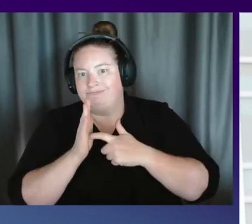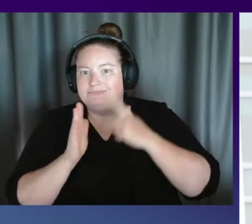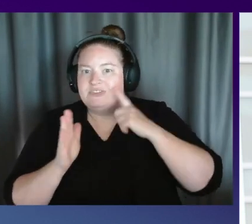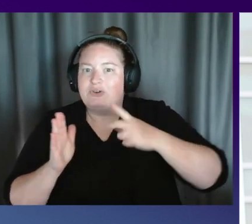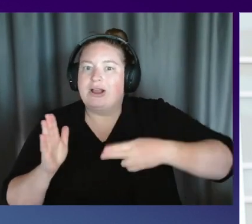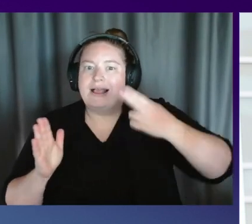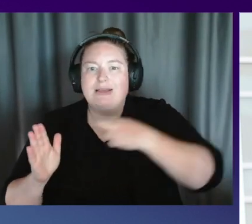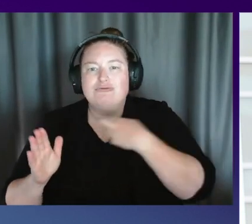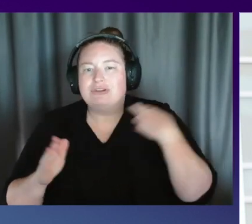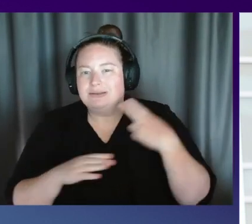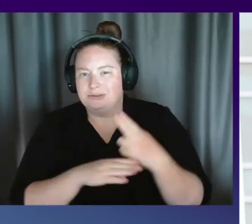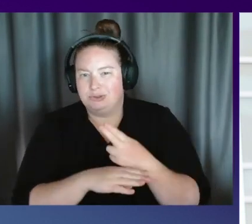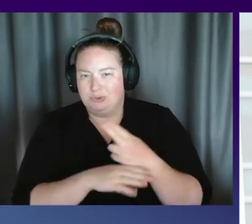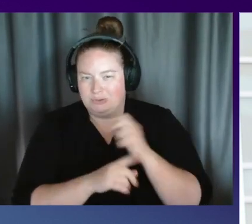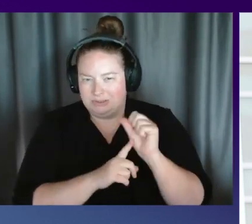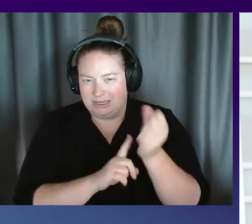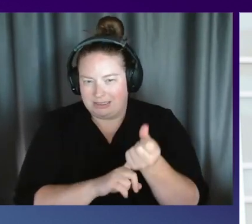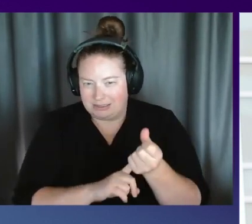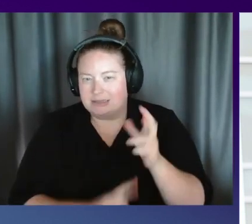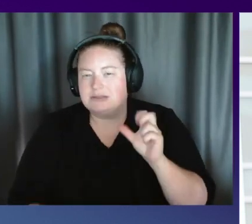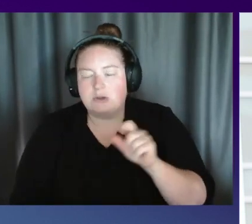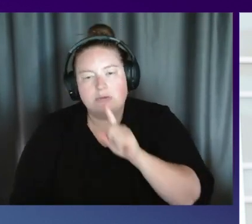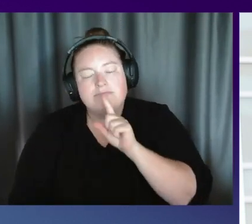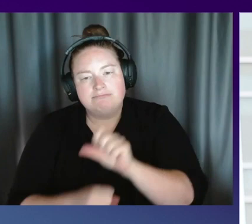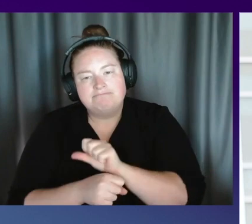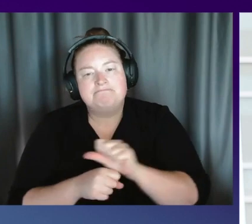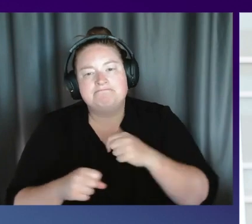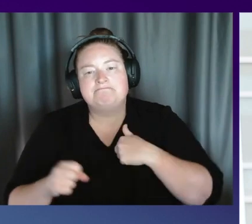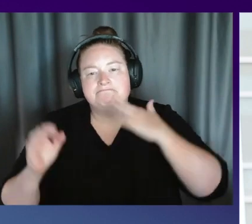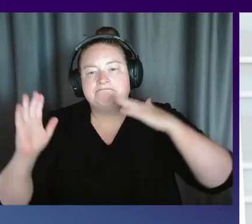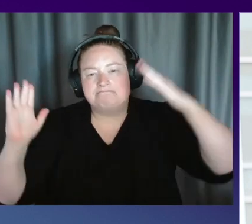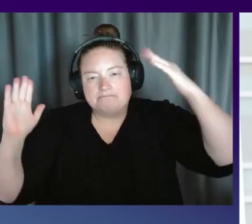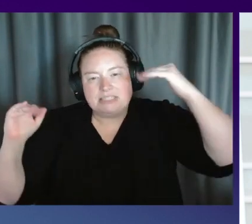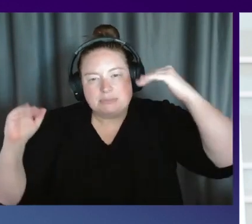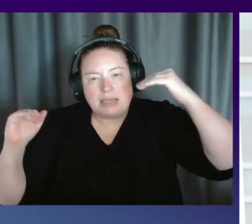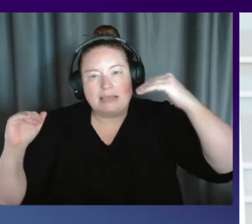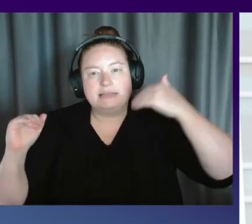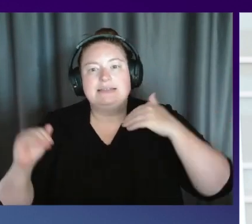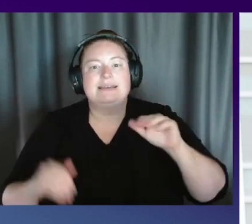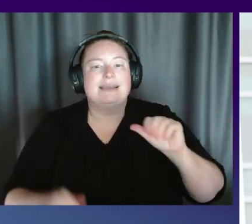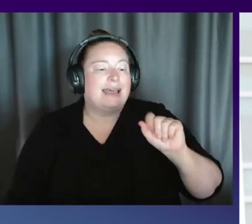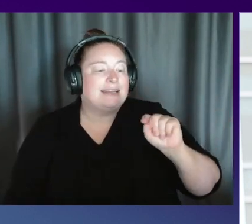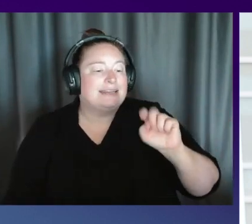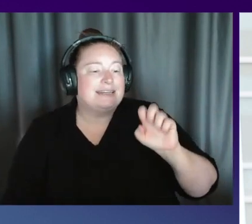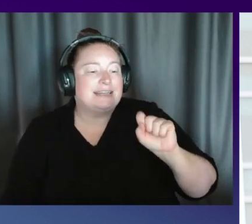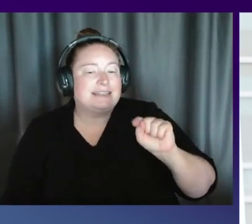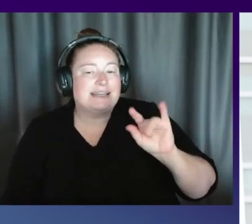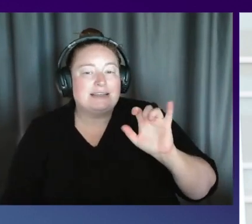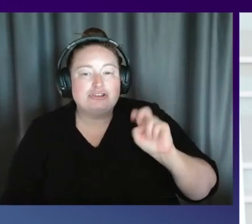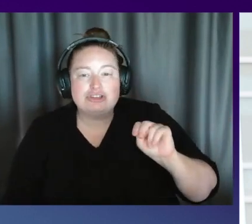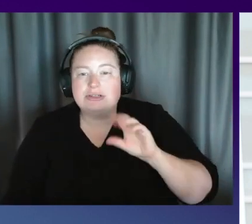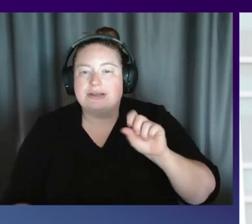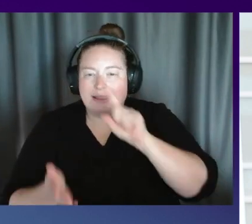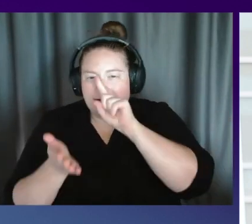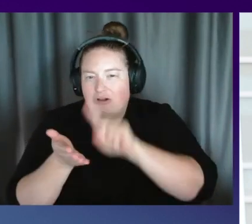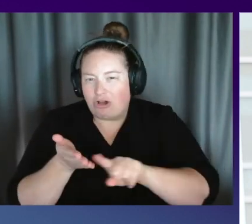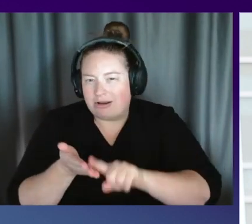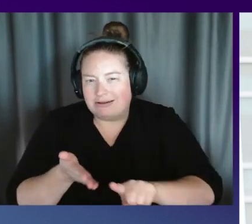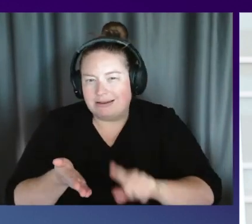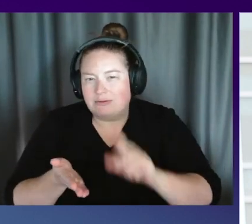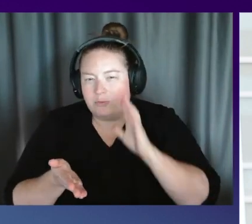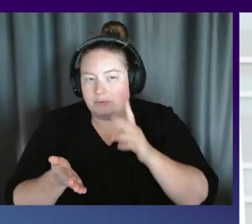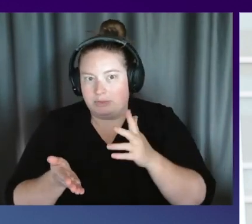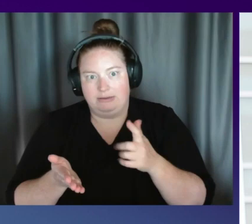cases. And so I absolutely expect that, you know, attestation and auditing would be a necessity